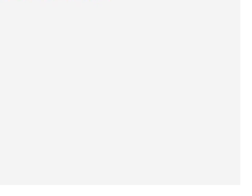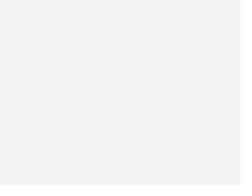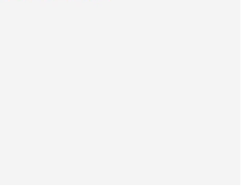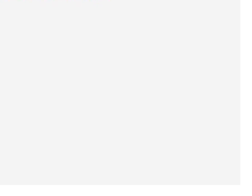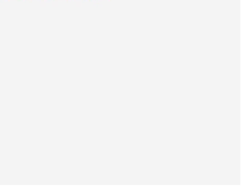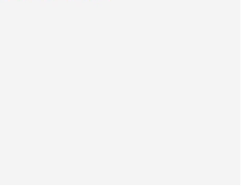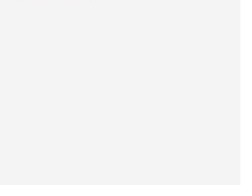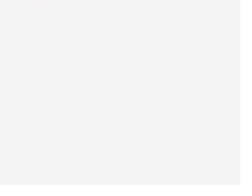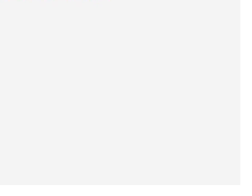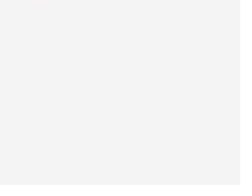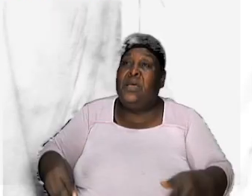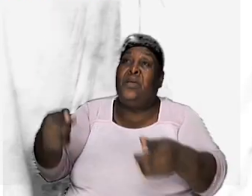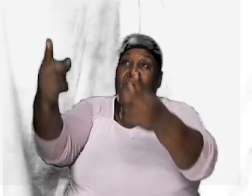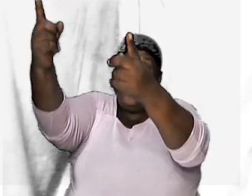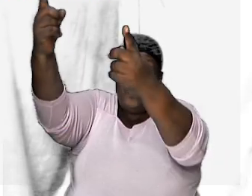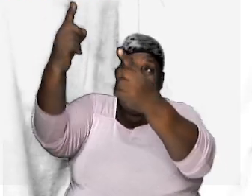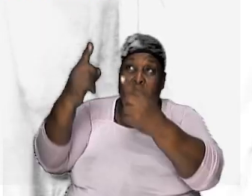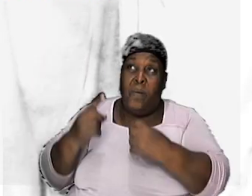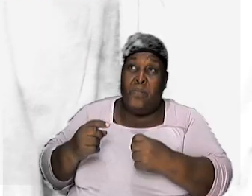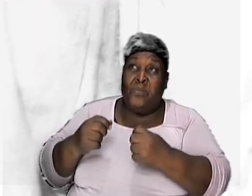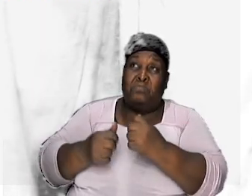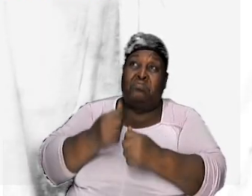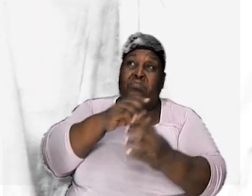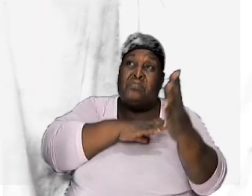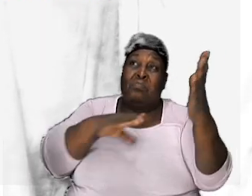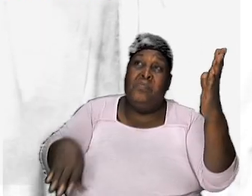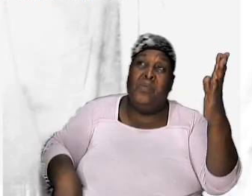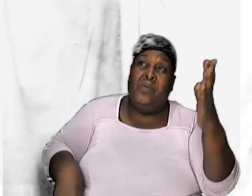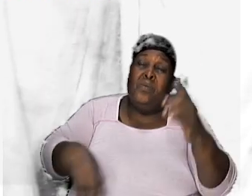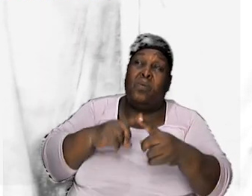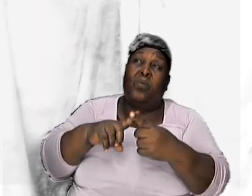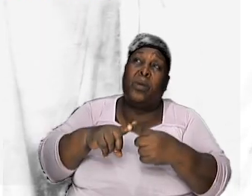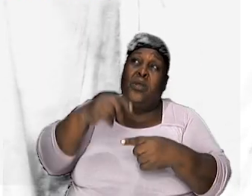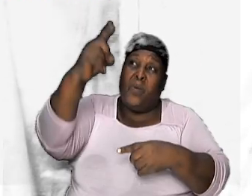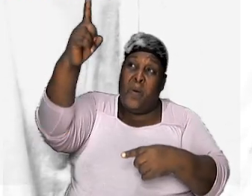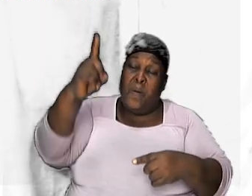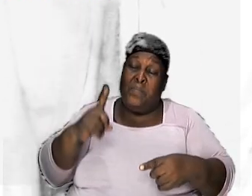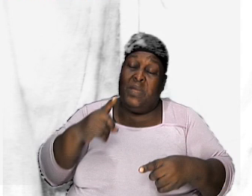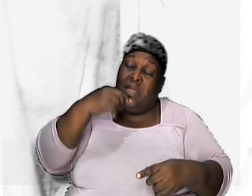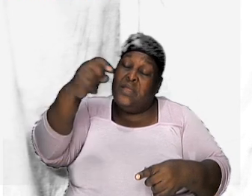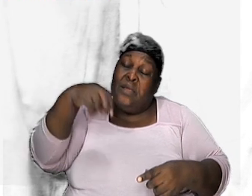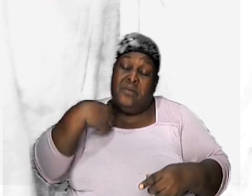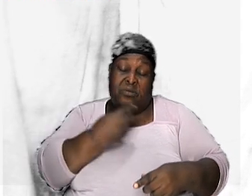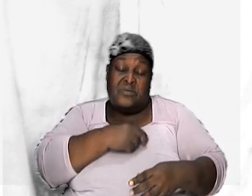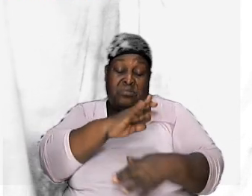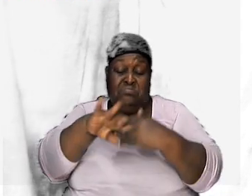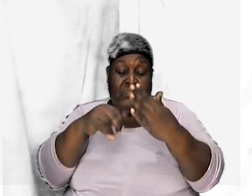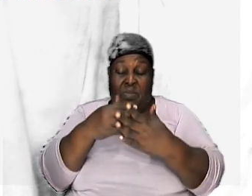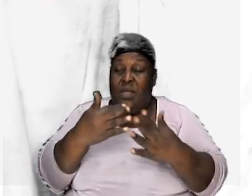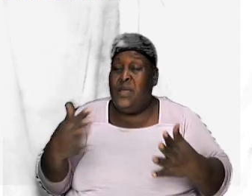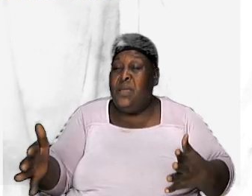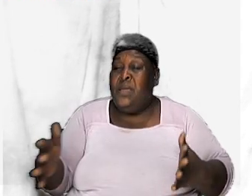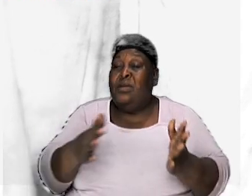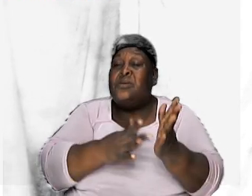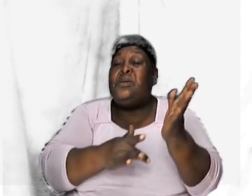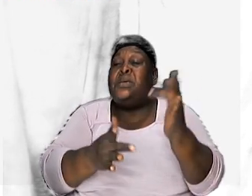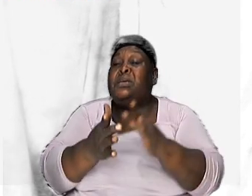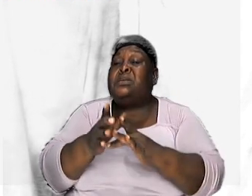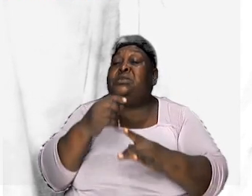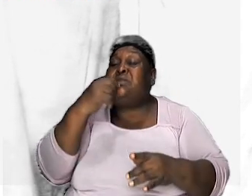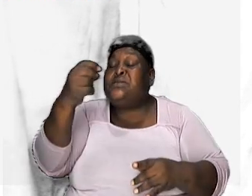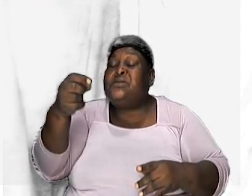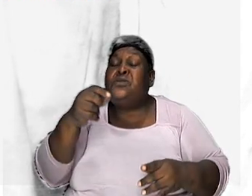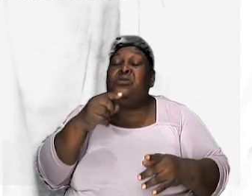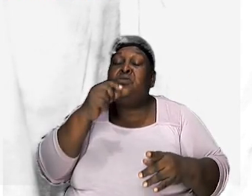called Christ. When he is come, he will tell us all things. Jesus said to